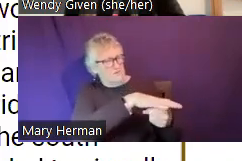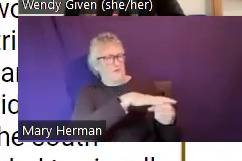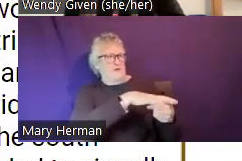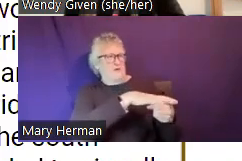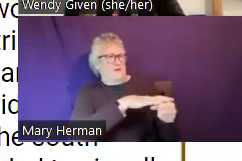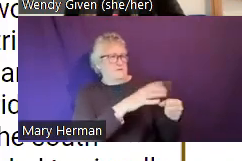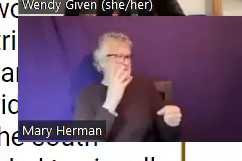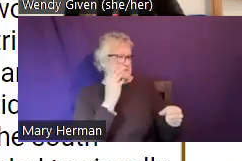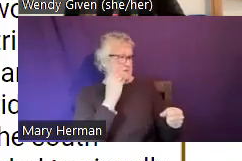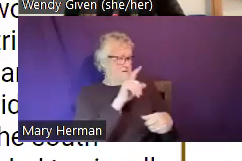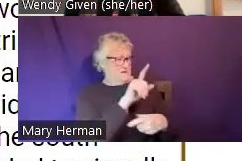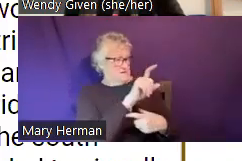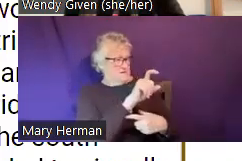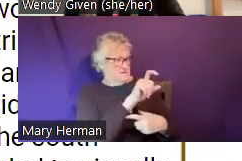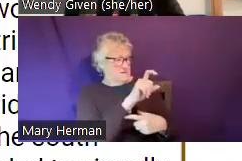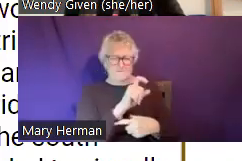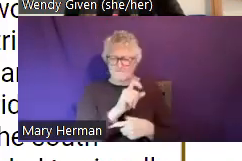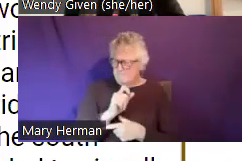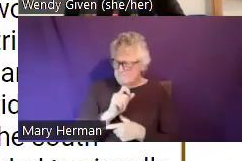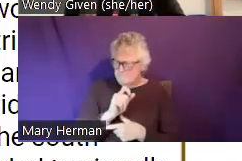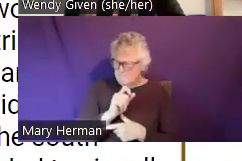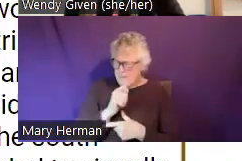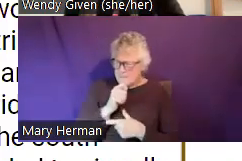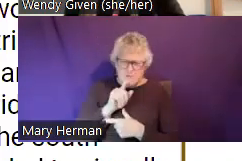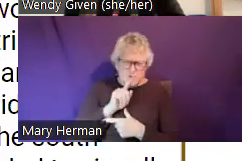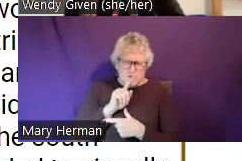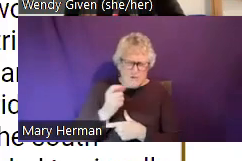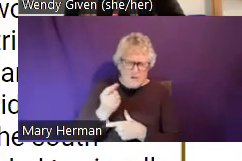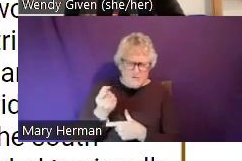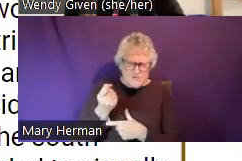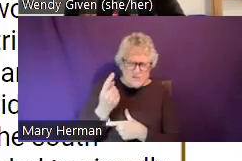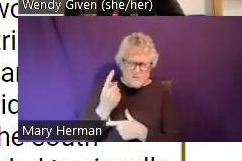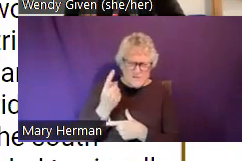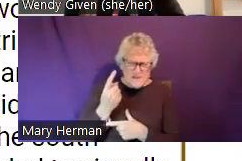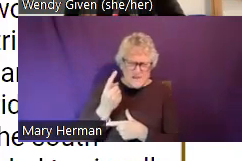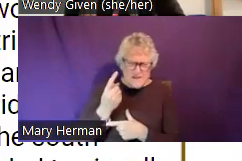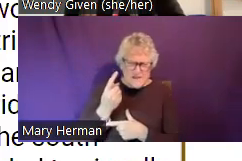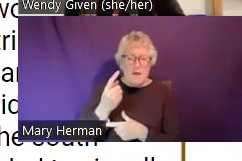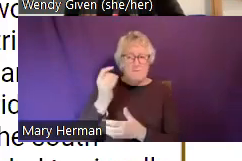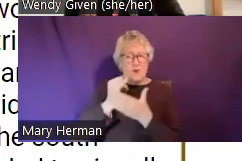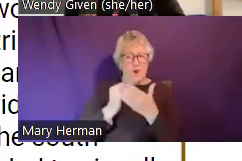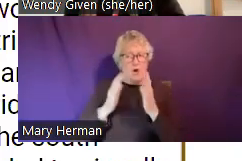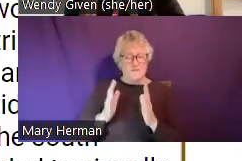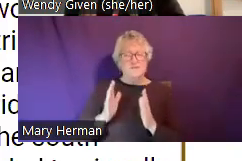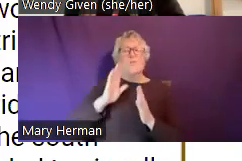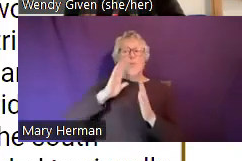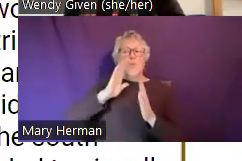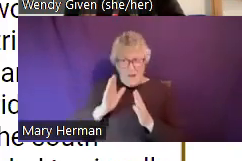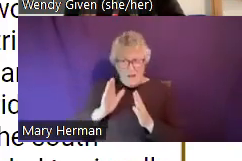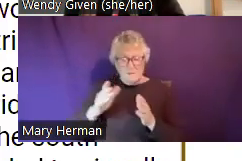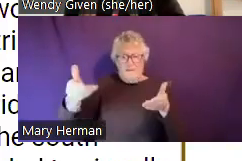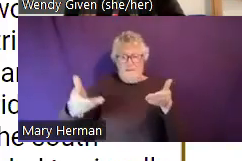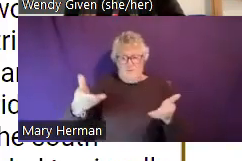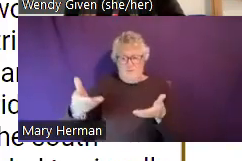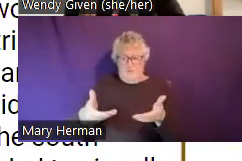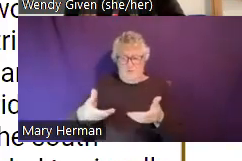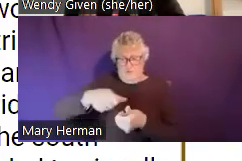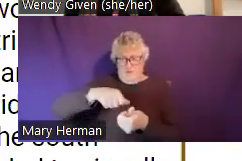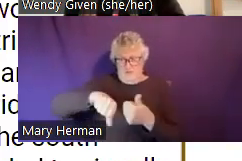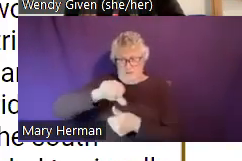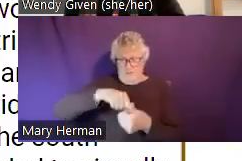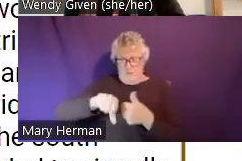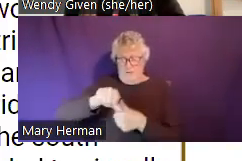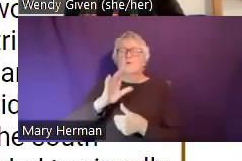Yeah, I'm not entirely sure I understand the question. The artists will be introduced to each other. You'll be meeting the design